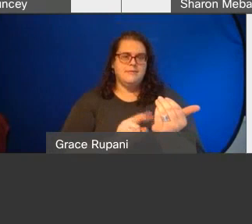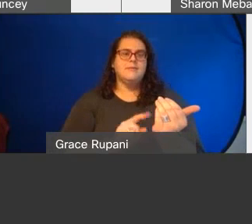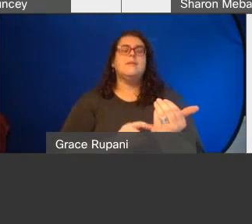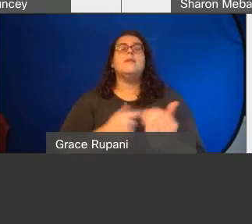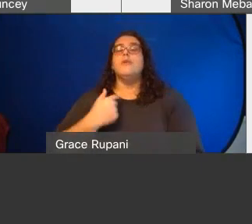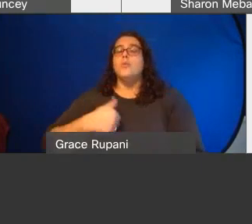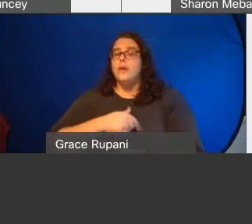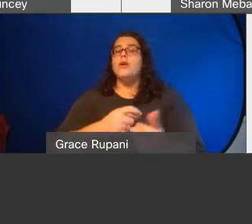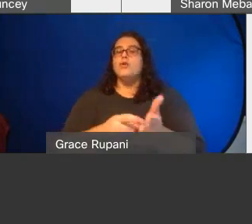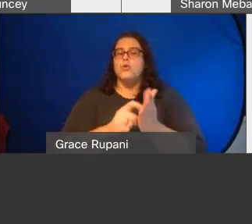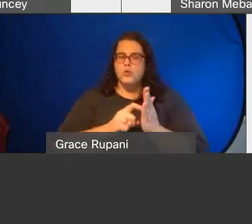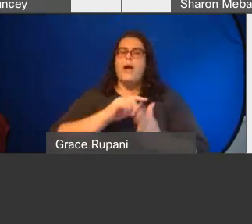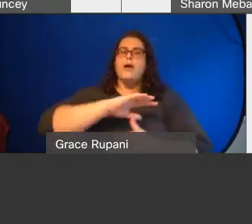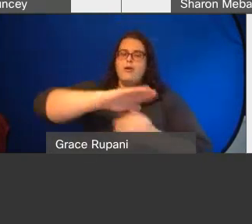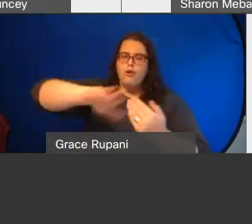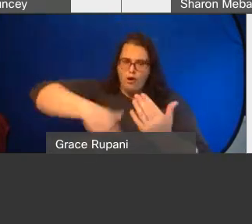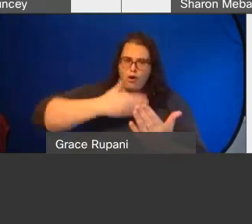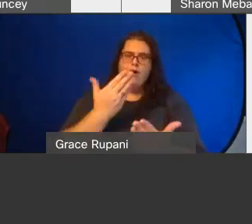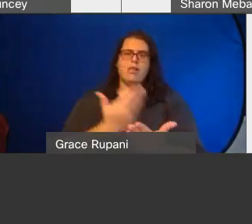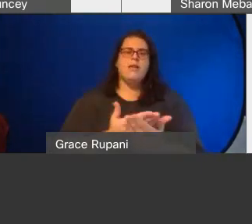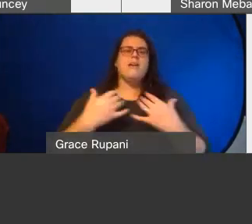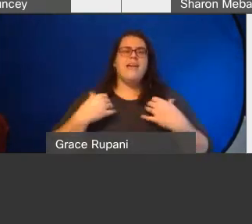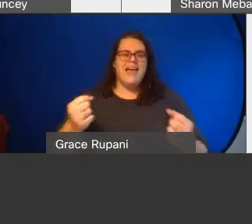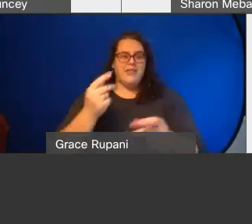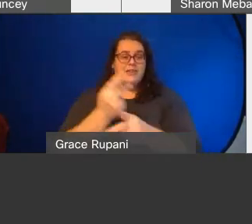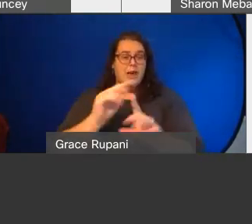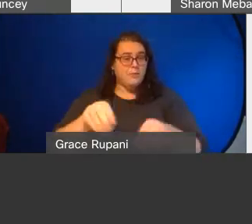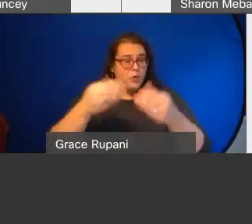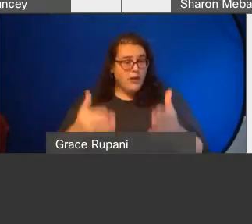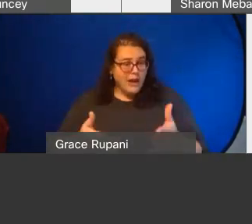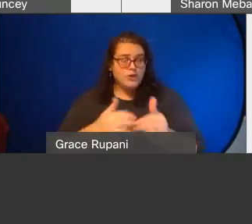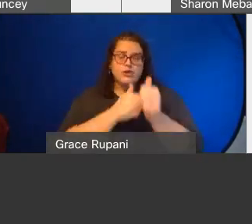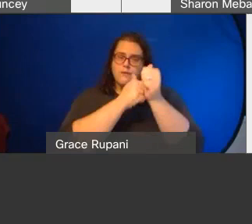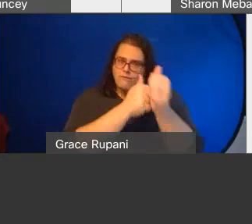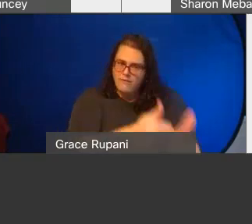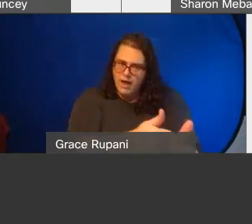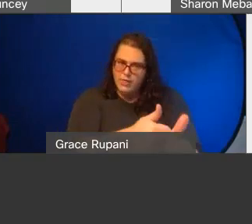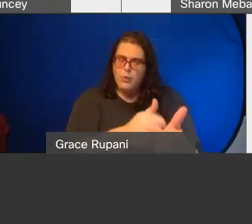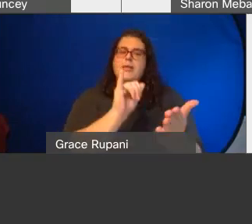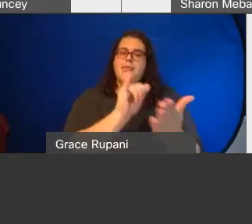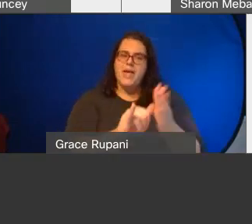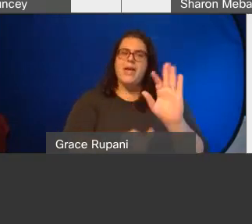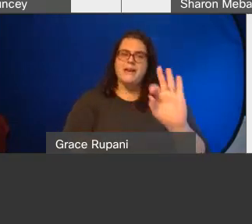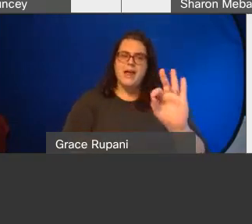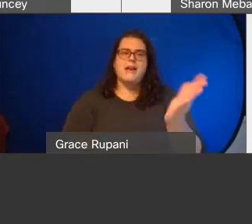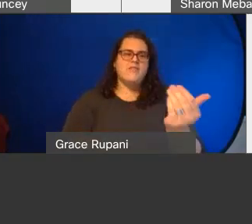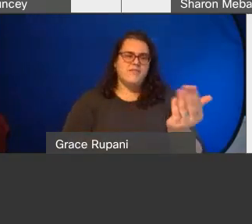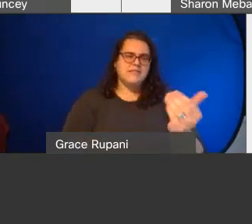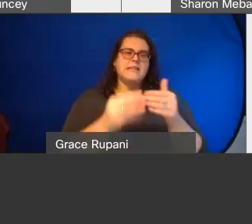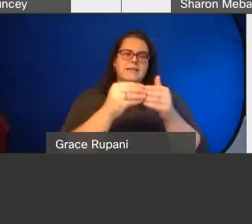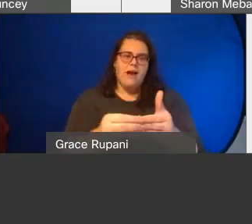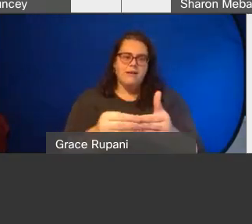all of our healthcare providers to follow this guidance for the